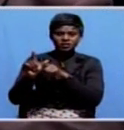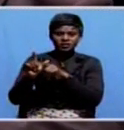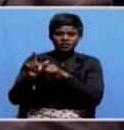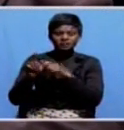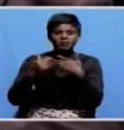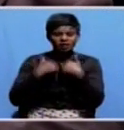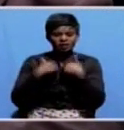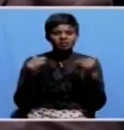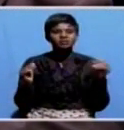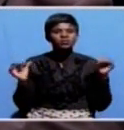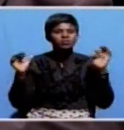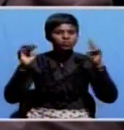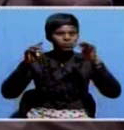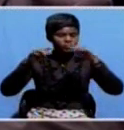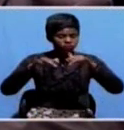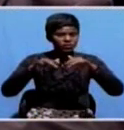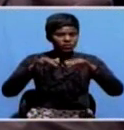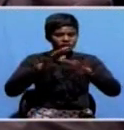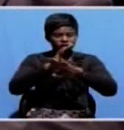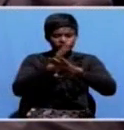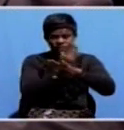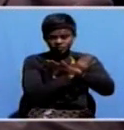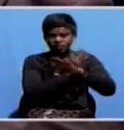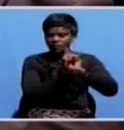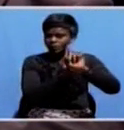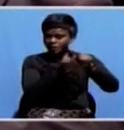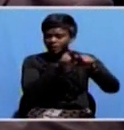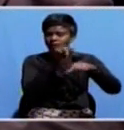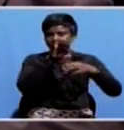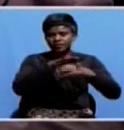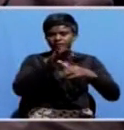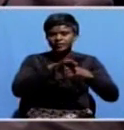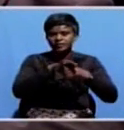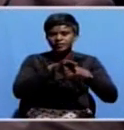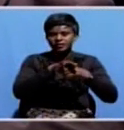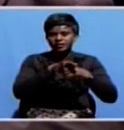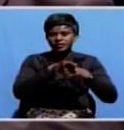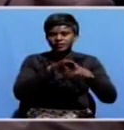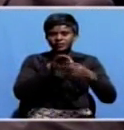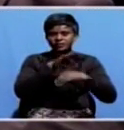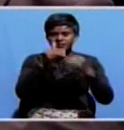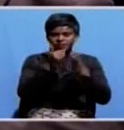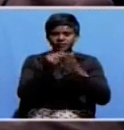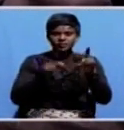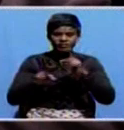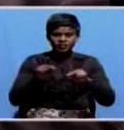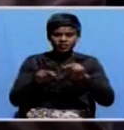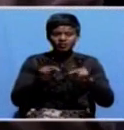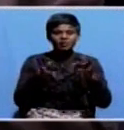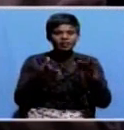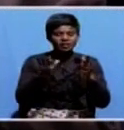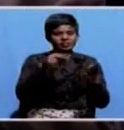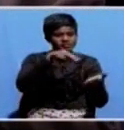a convention before going into elections. Everybody was allowed to stand at